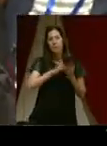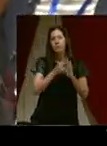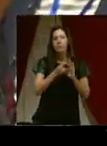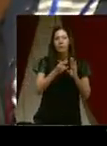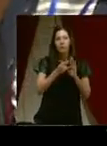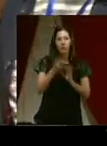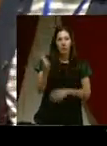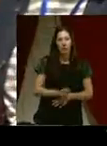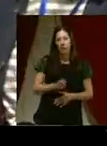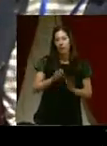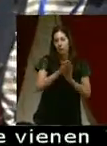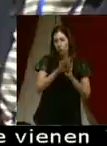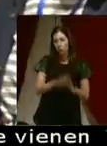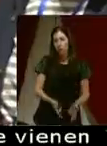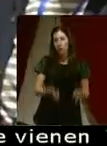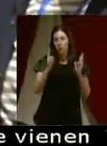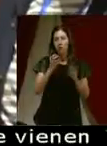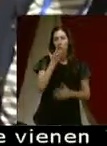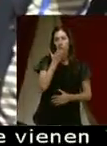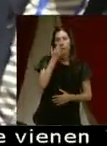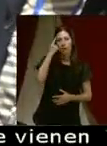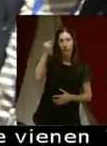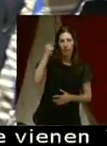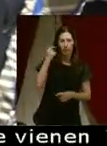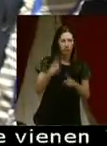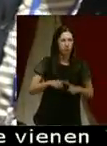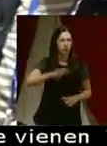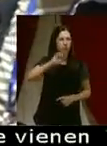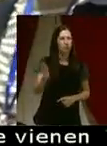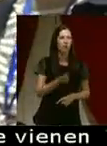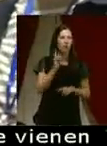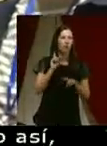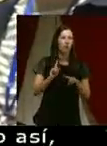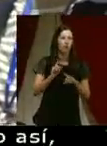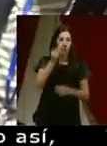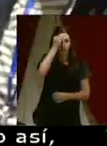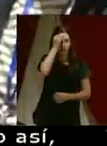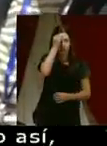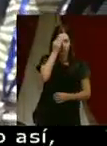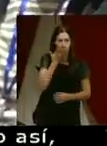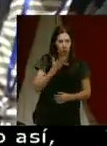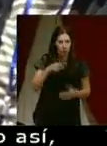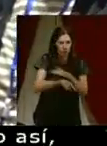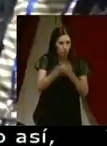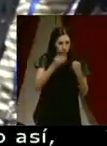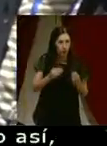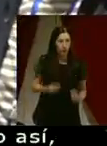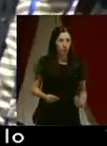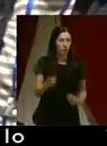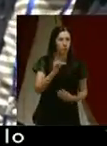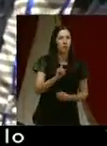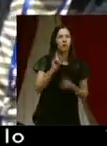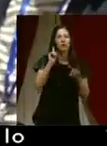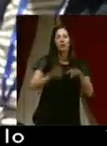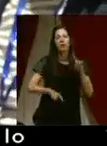is also my understanding that systems that rely on open source codes, such as Firefox, even though I'm not too acquainted